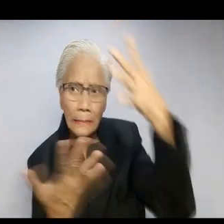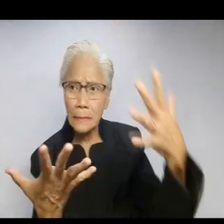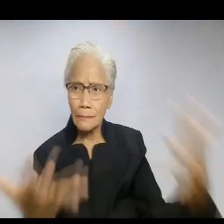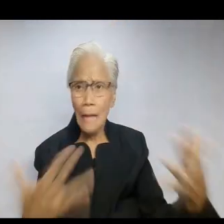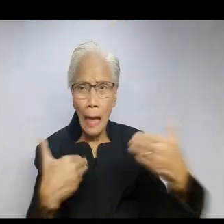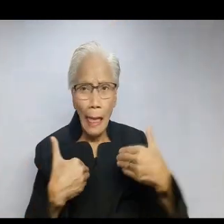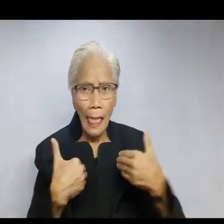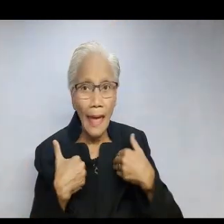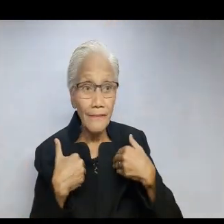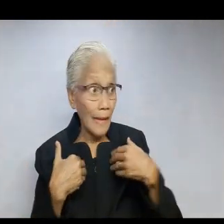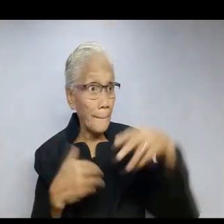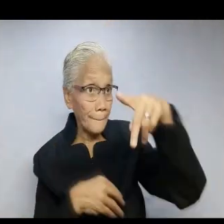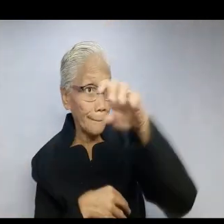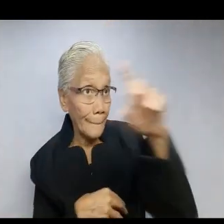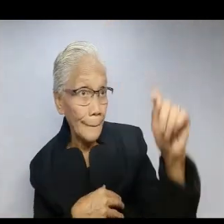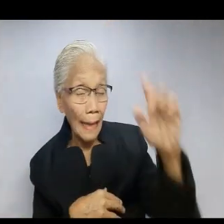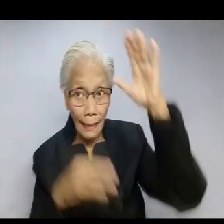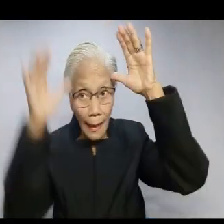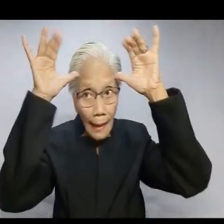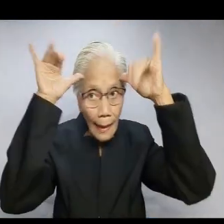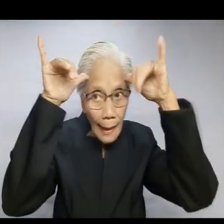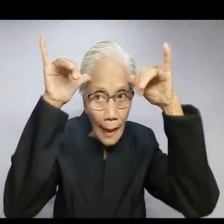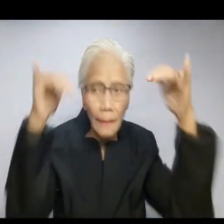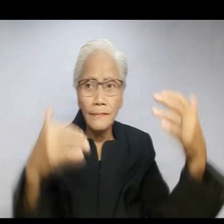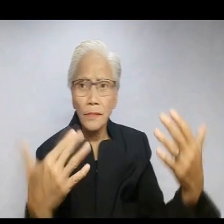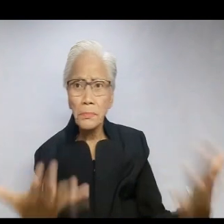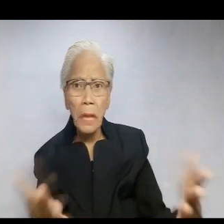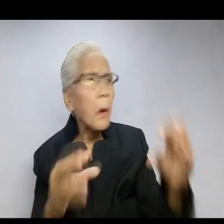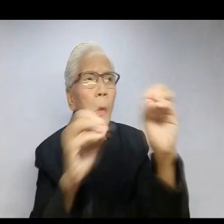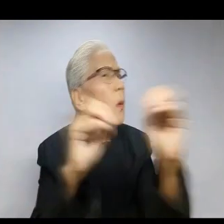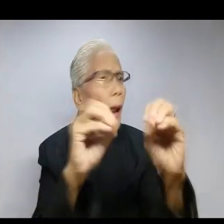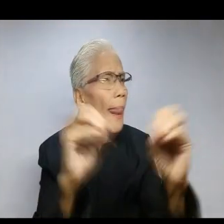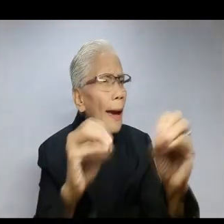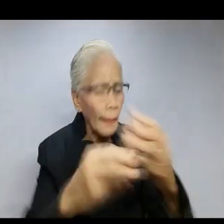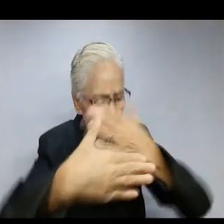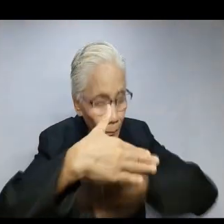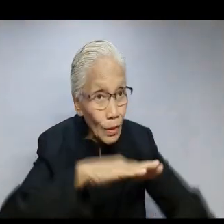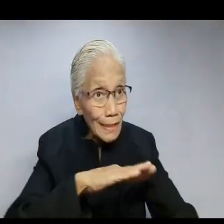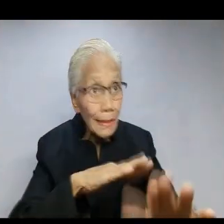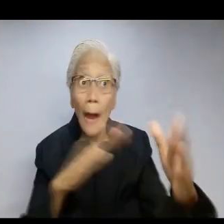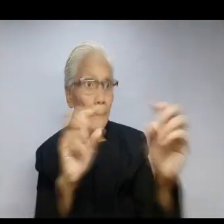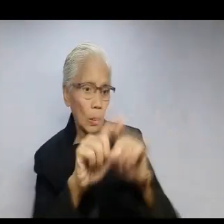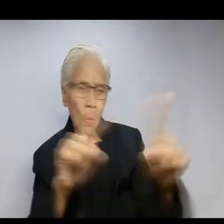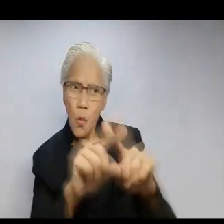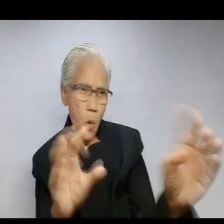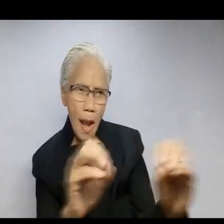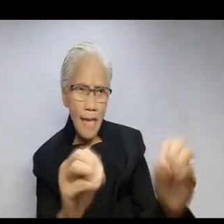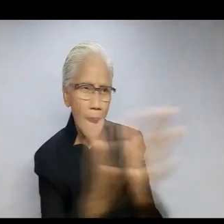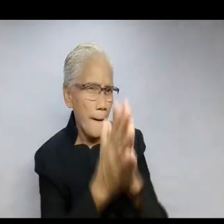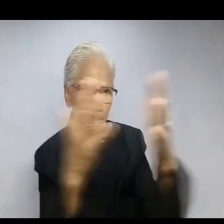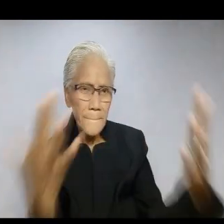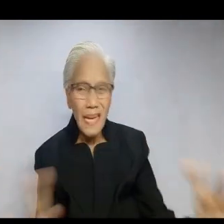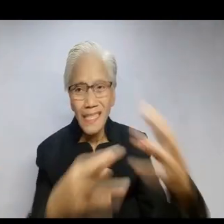roping this calf. And this calf had been born from a really old cow. She didn't have